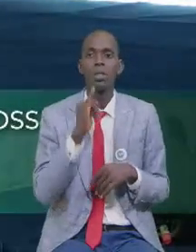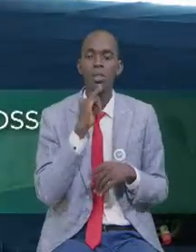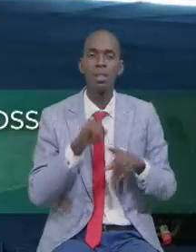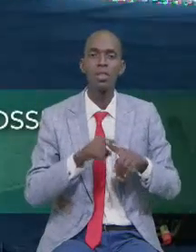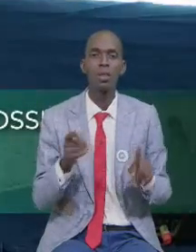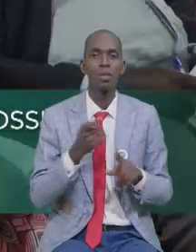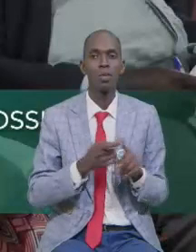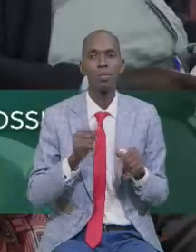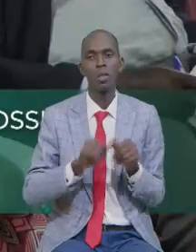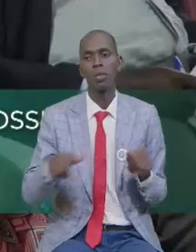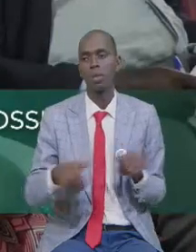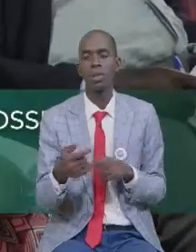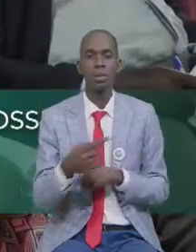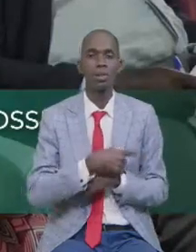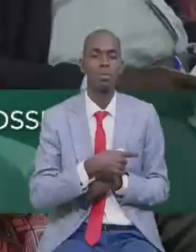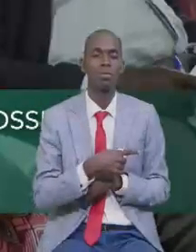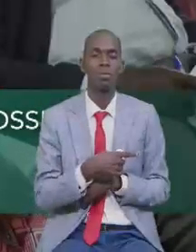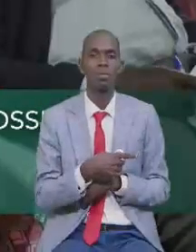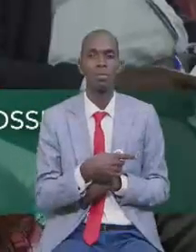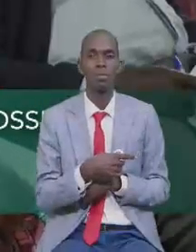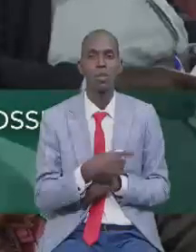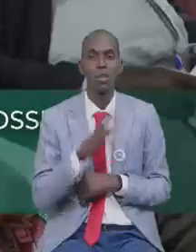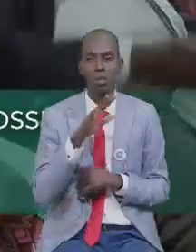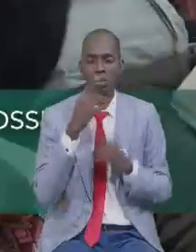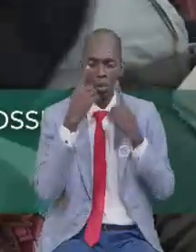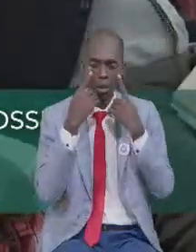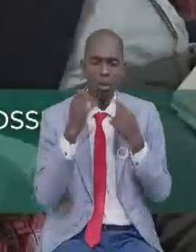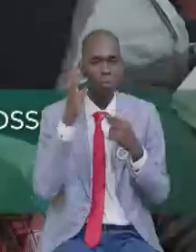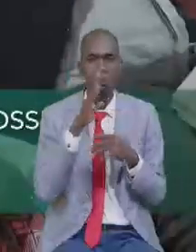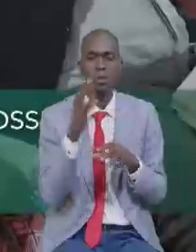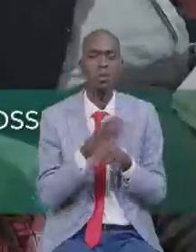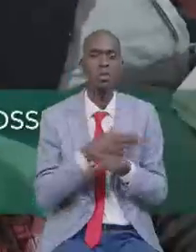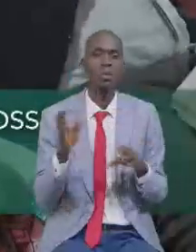every other day. Your tears will be wiped away.